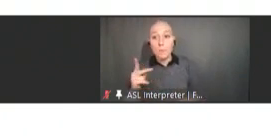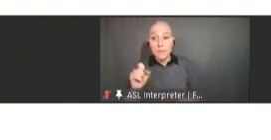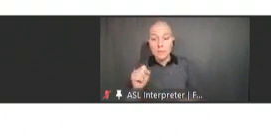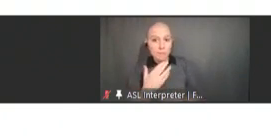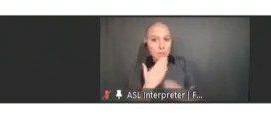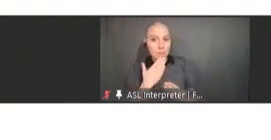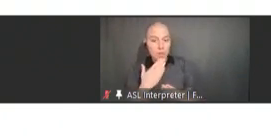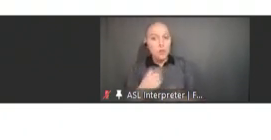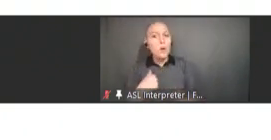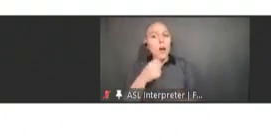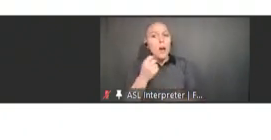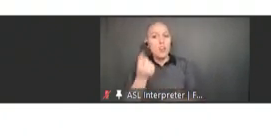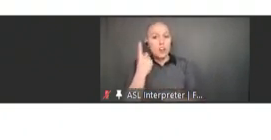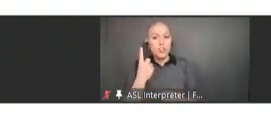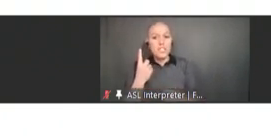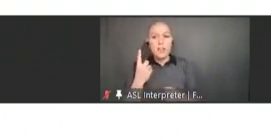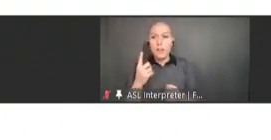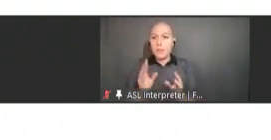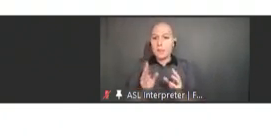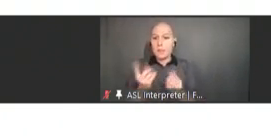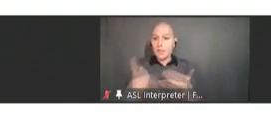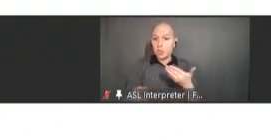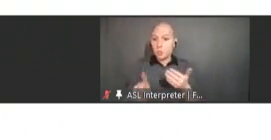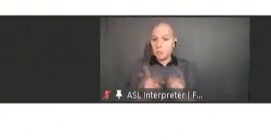for next week has been delayed. Is that correct?